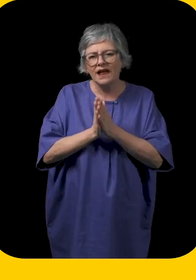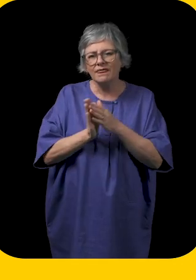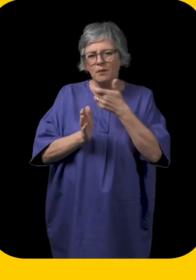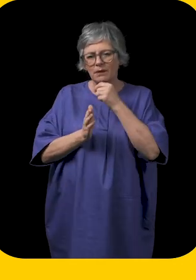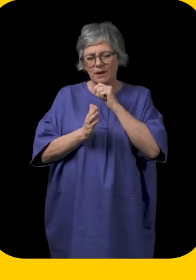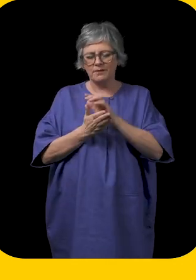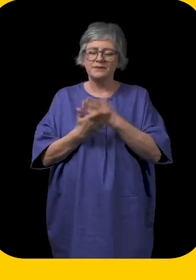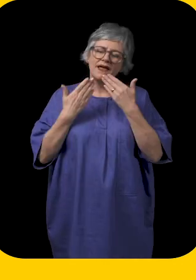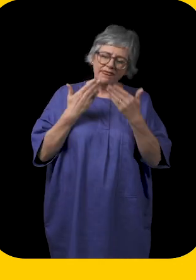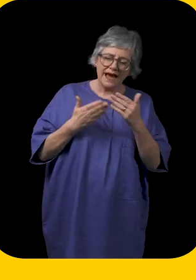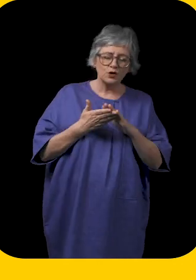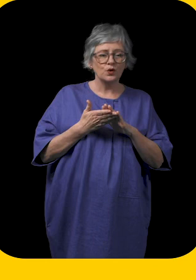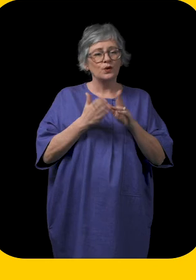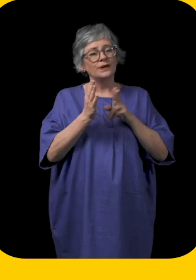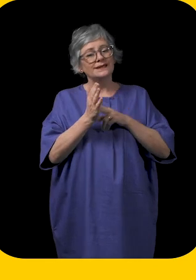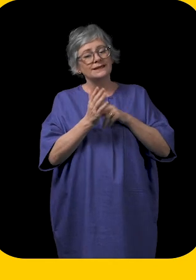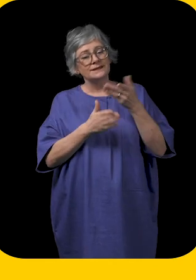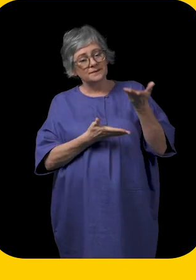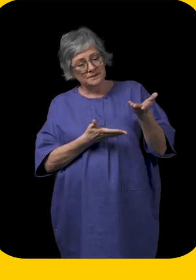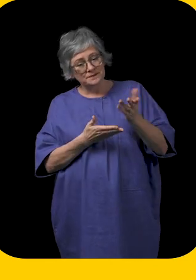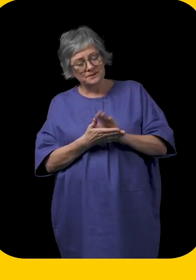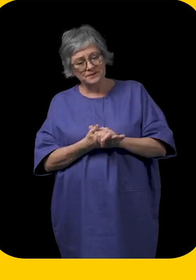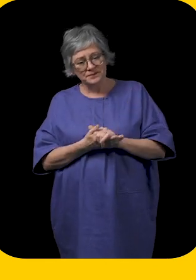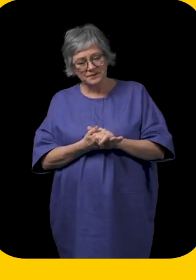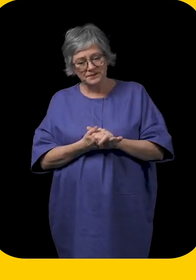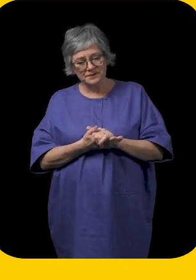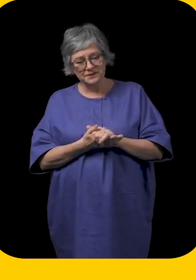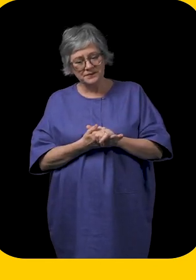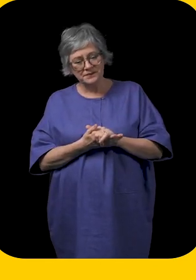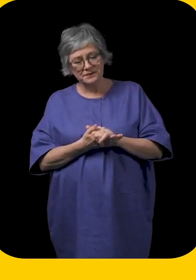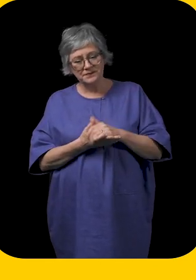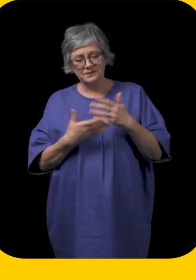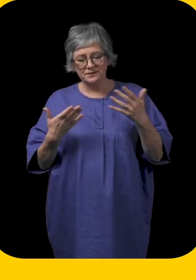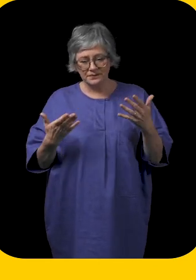Yeah. Thank you, Leila. And Nadine,